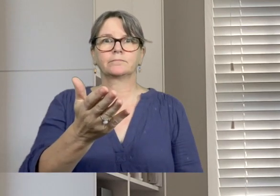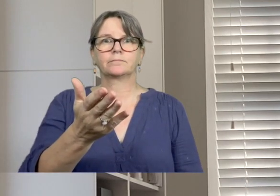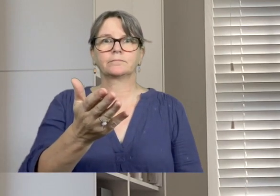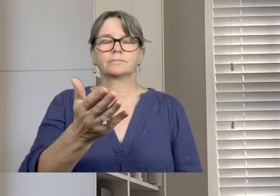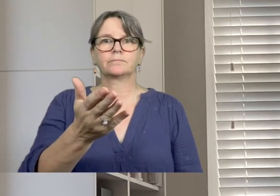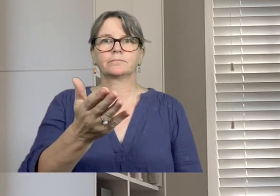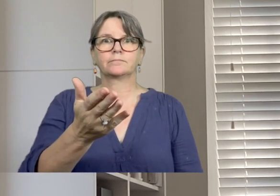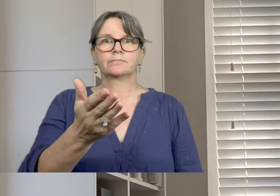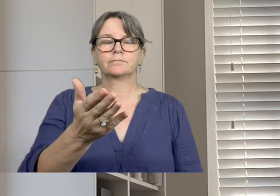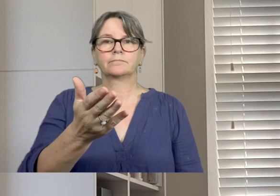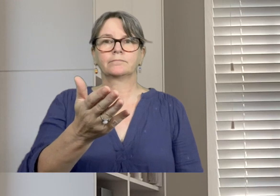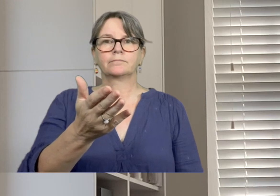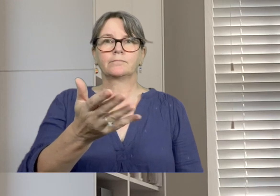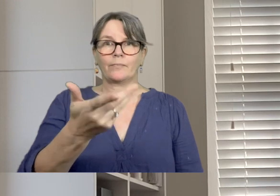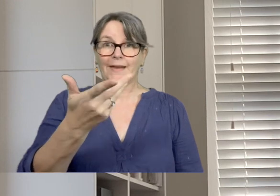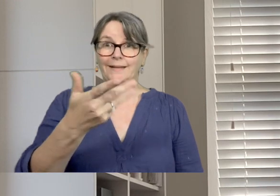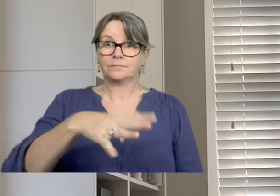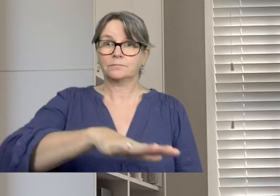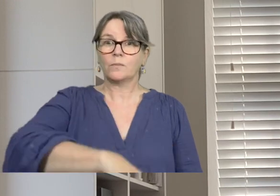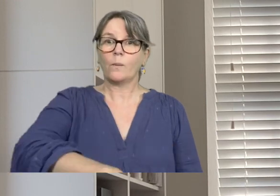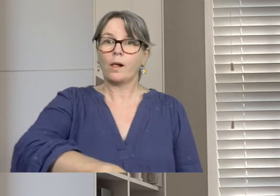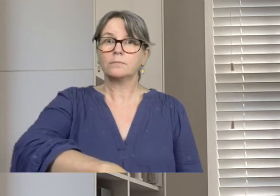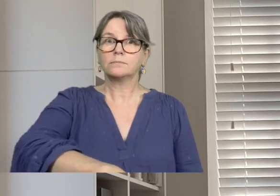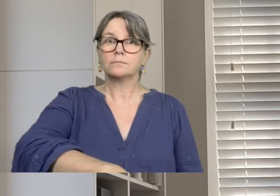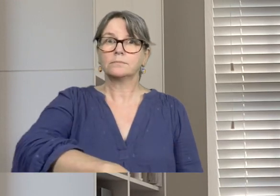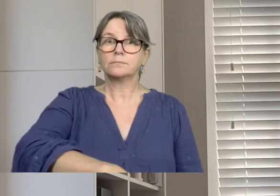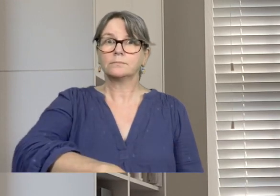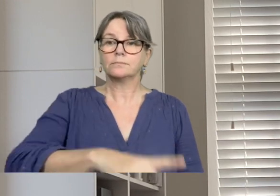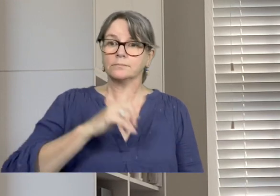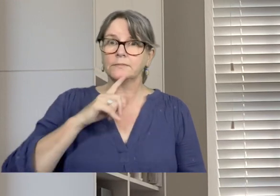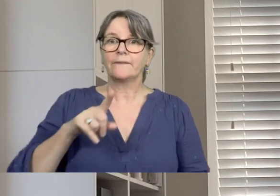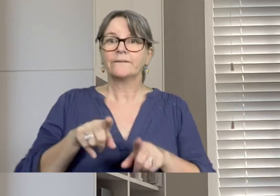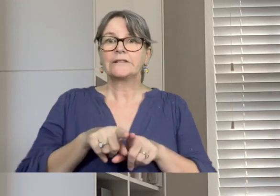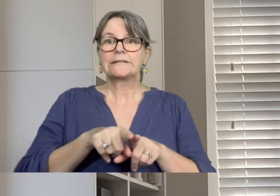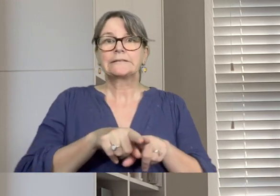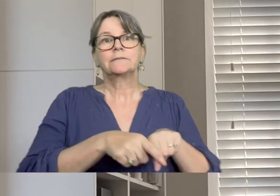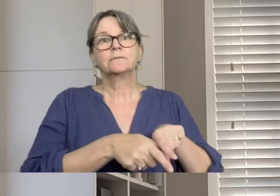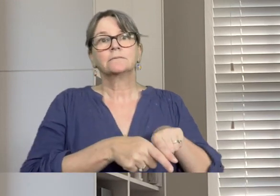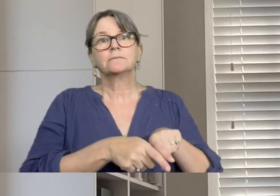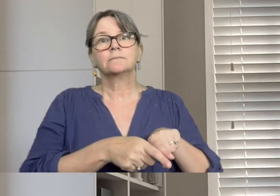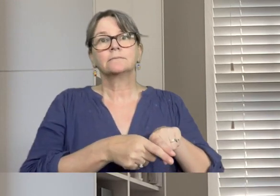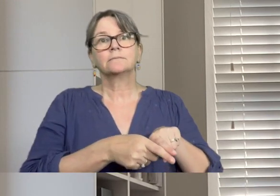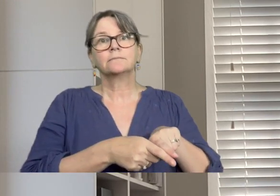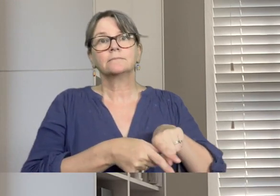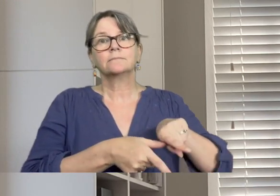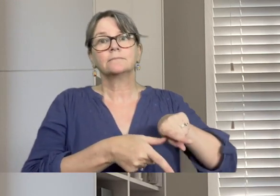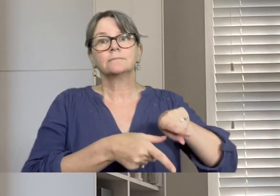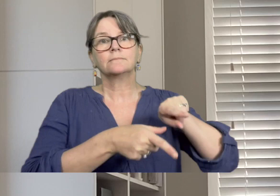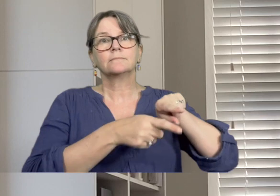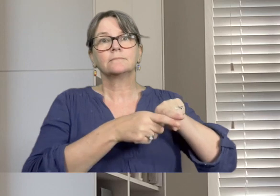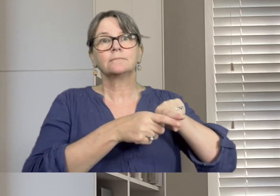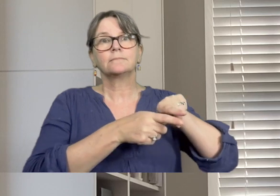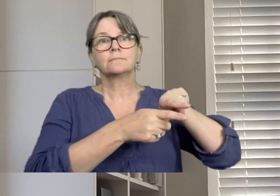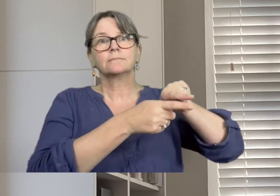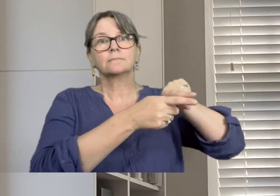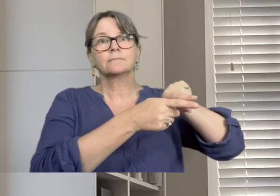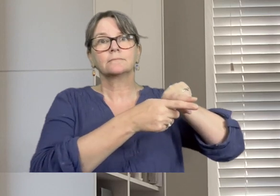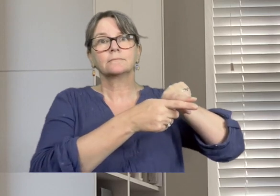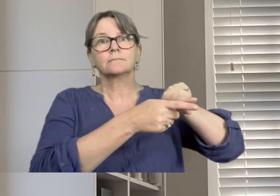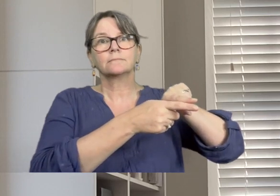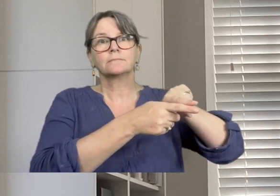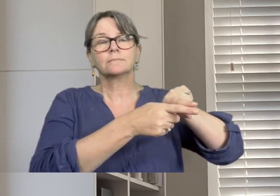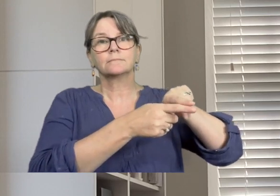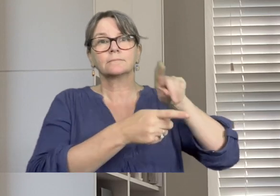to do 4 without. So thinking about this top leg, we're going to take a breath in. As we breathe out, we're reaching away. So we're reaching from the